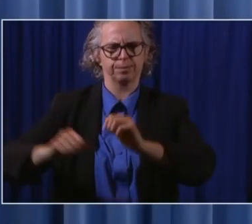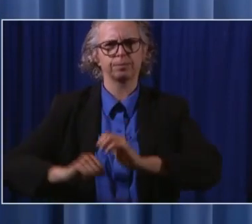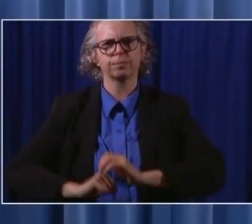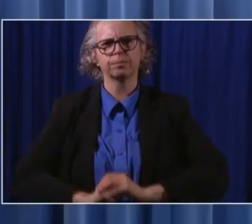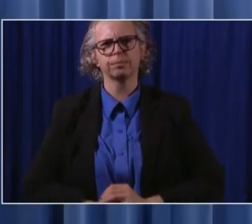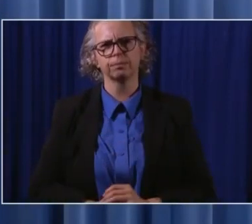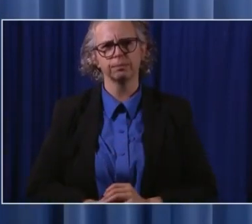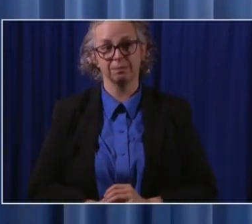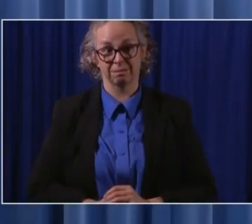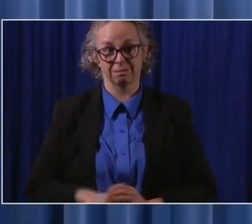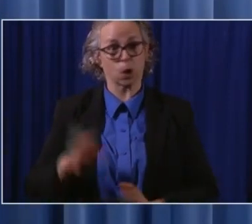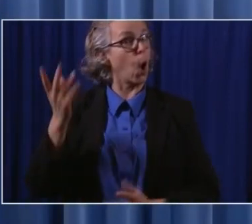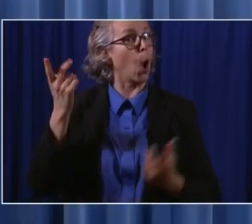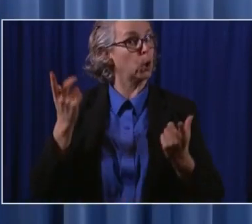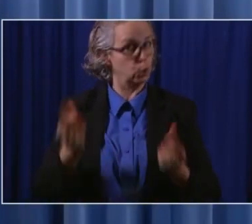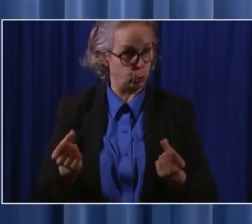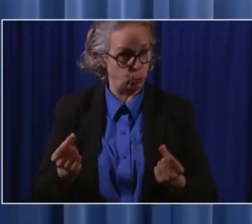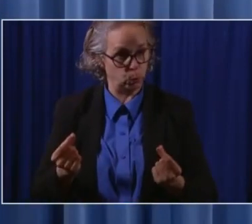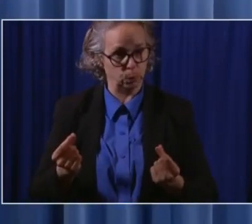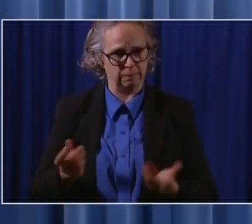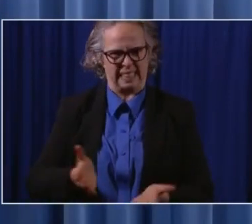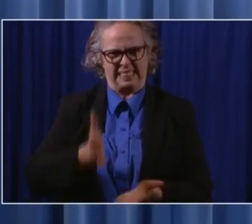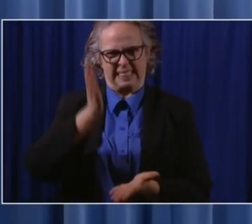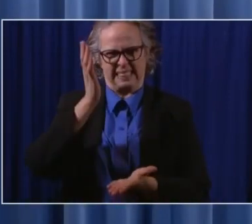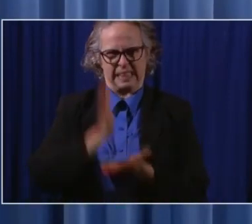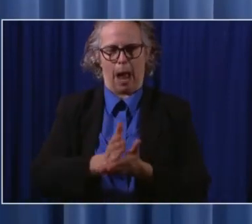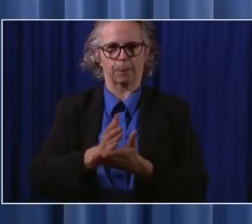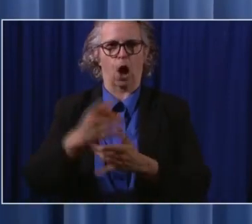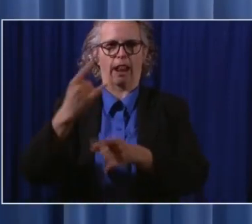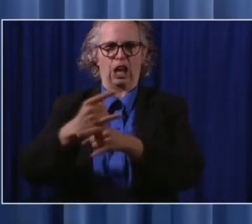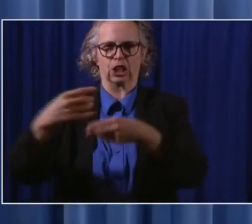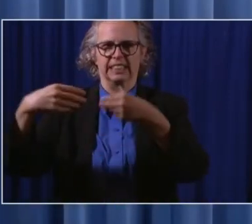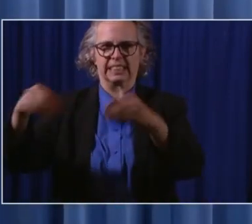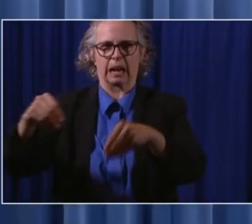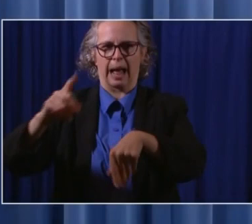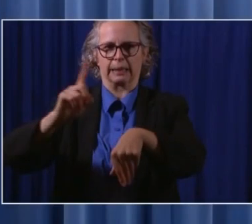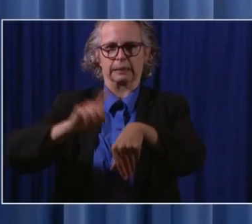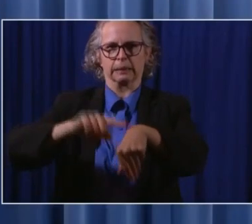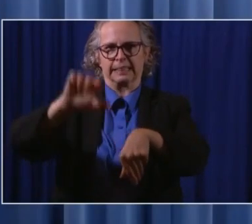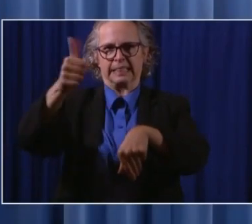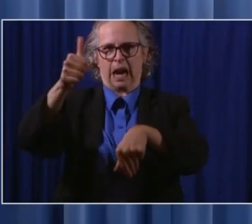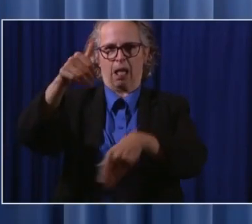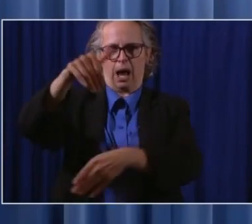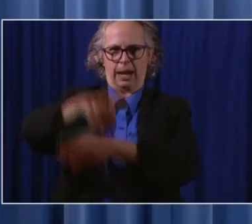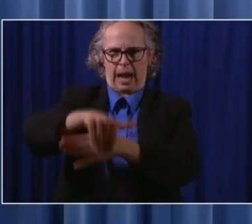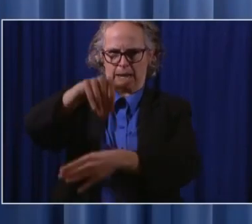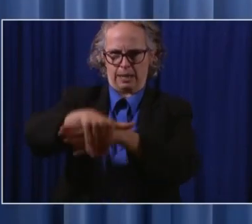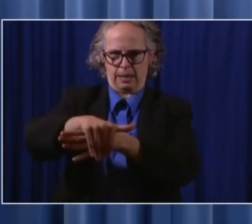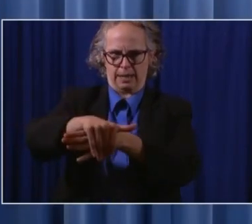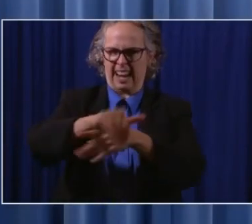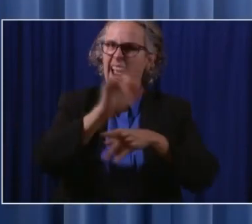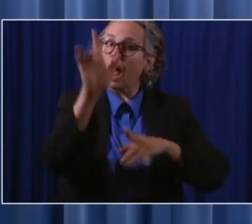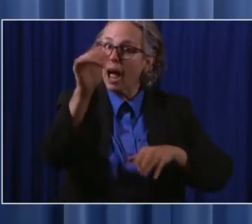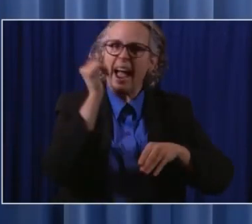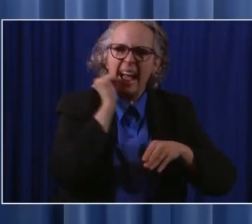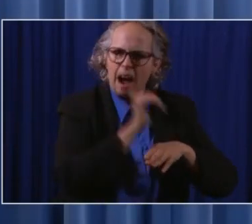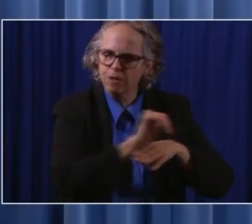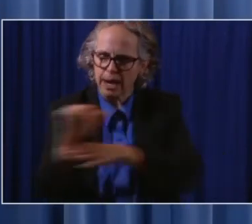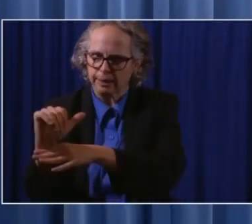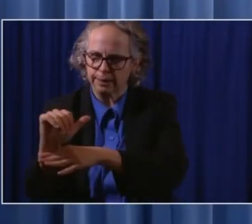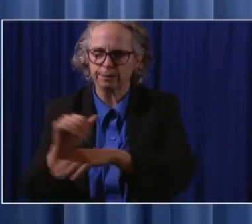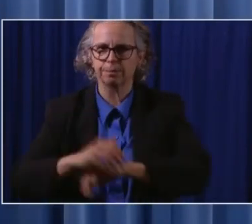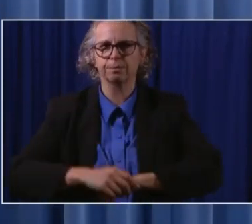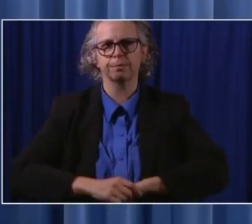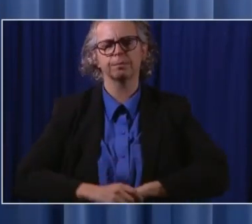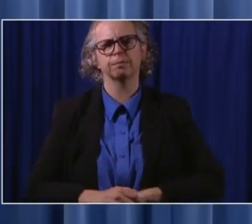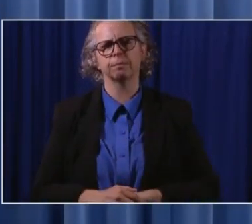10 p.m. each night, with consumption of alcohol that would have been placed on the table must